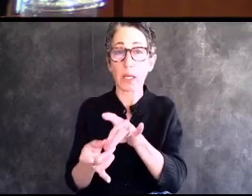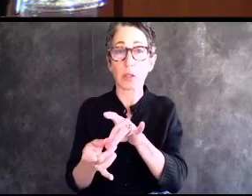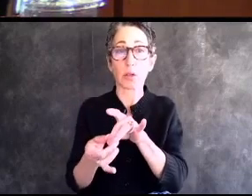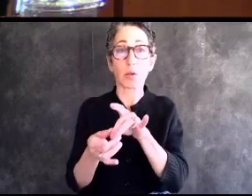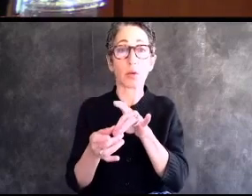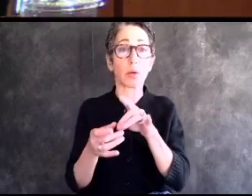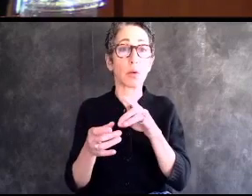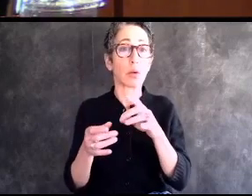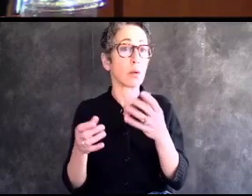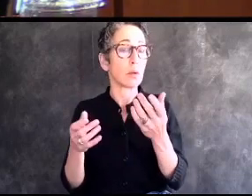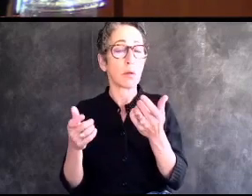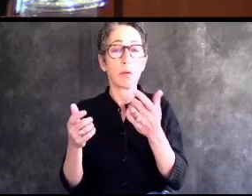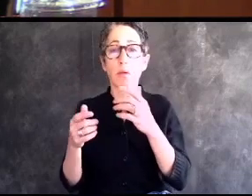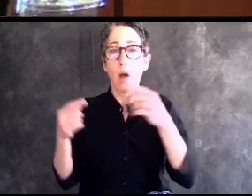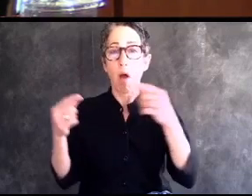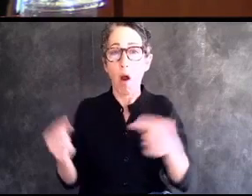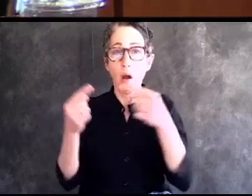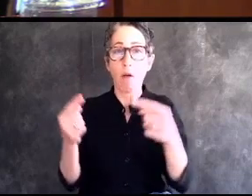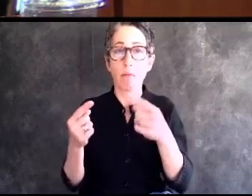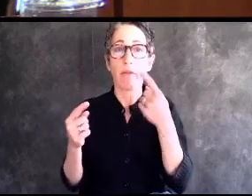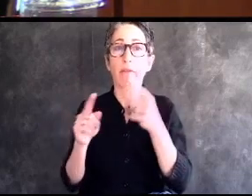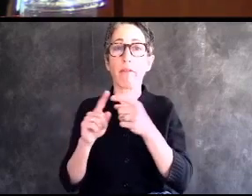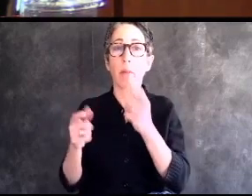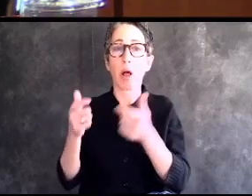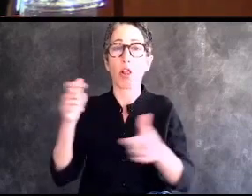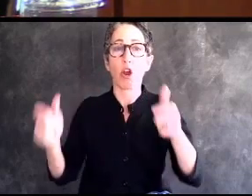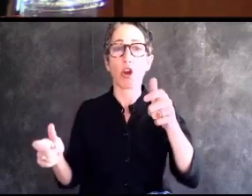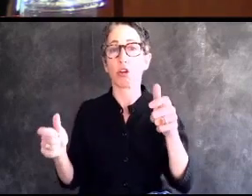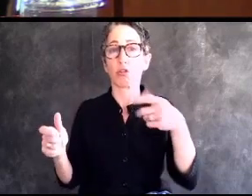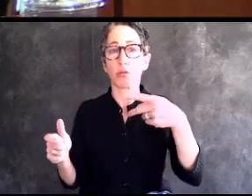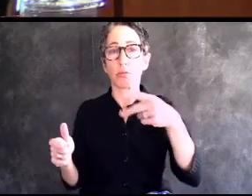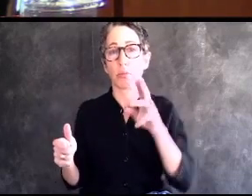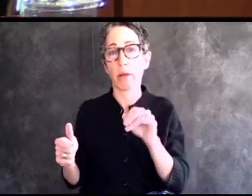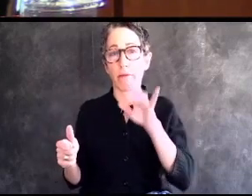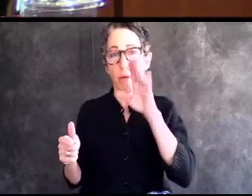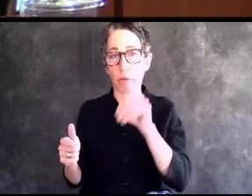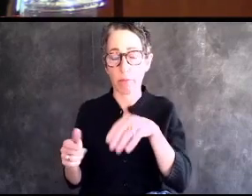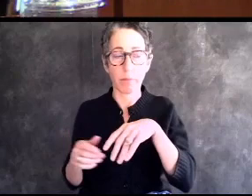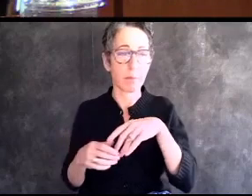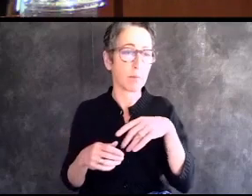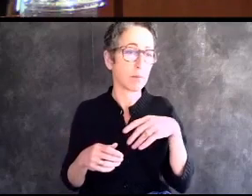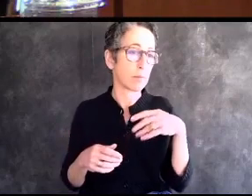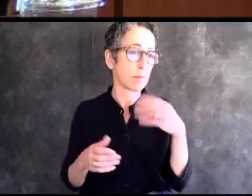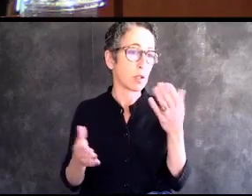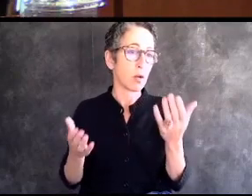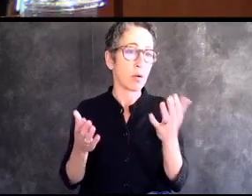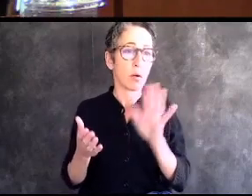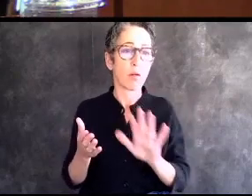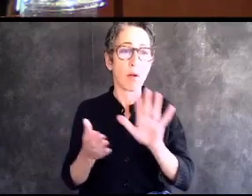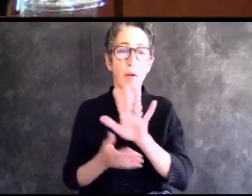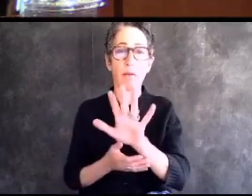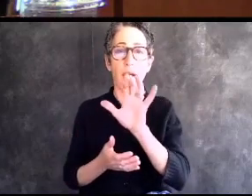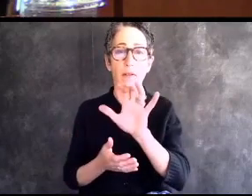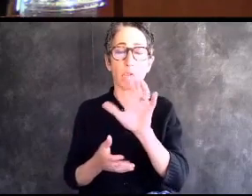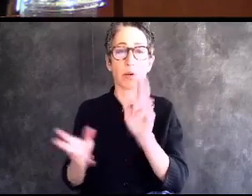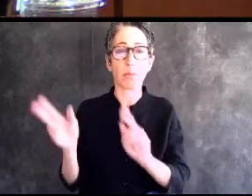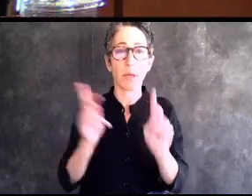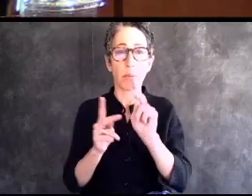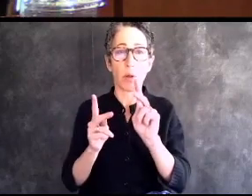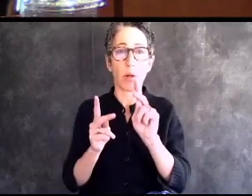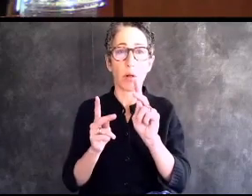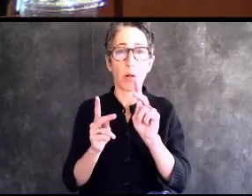platforms. And then a statistically representative sample of 500 people got an invitation, a microcosm, of